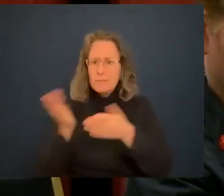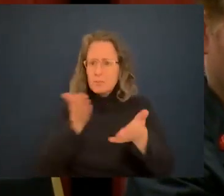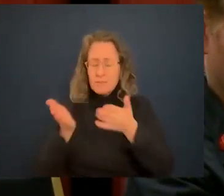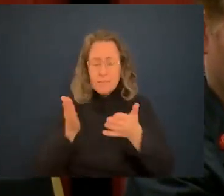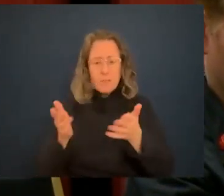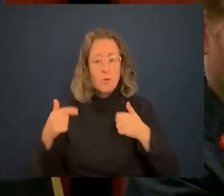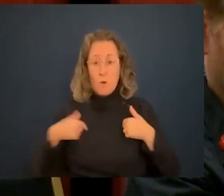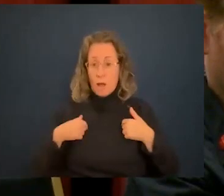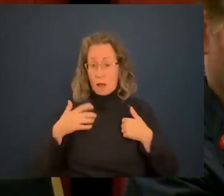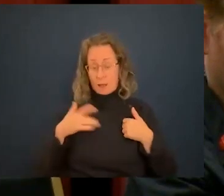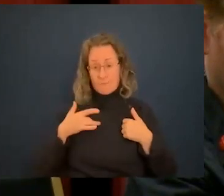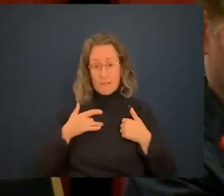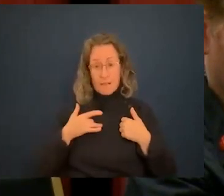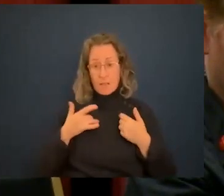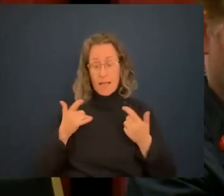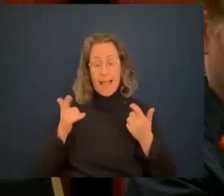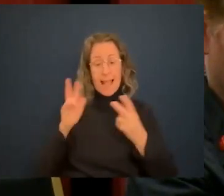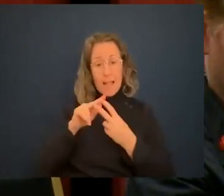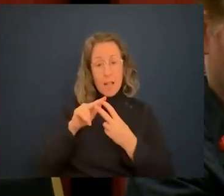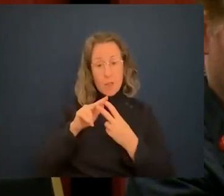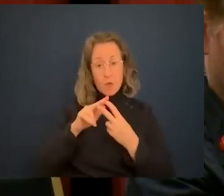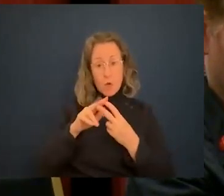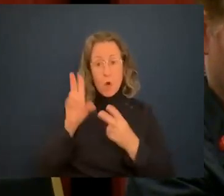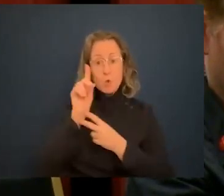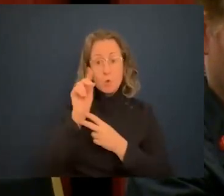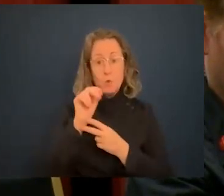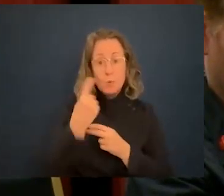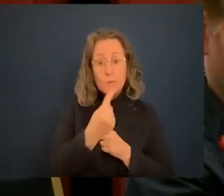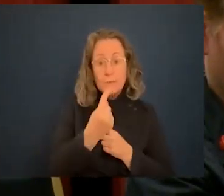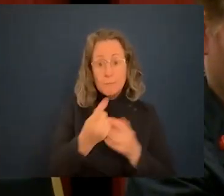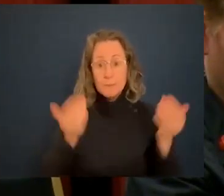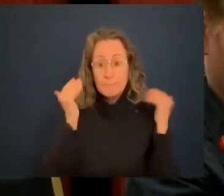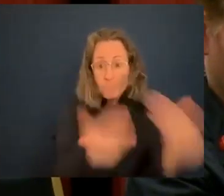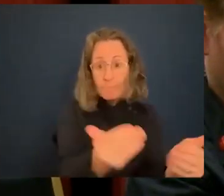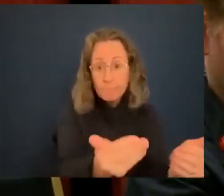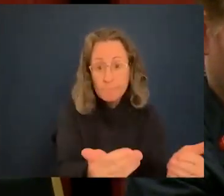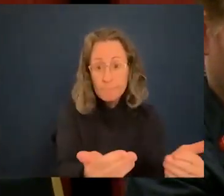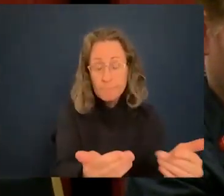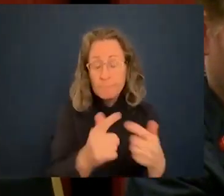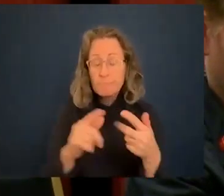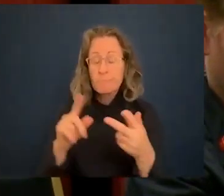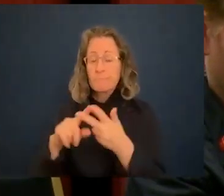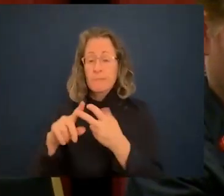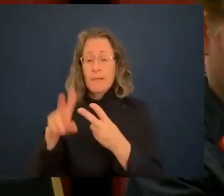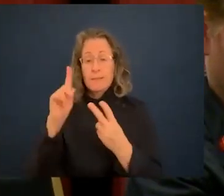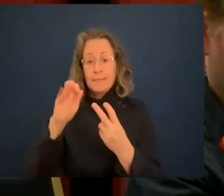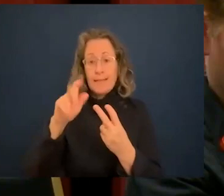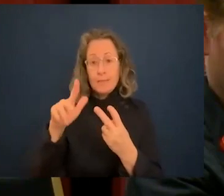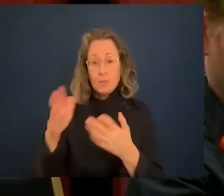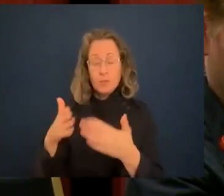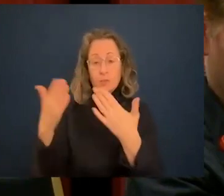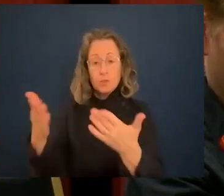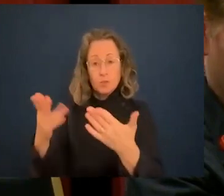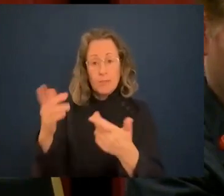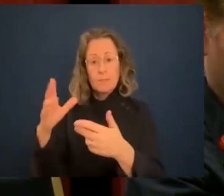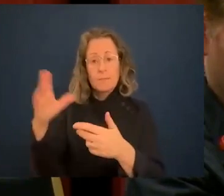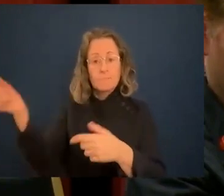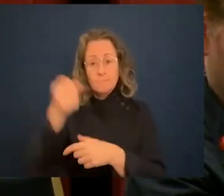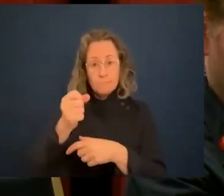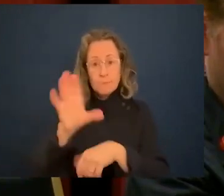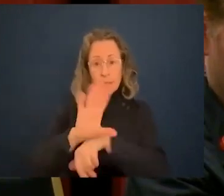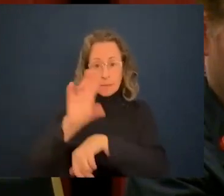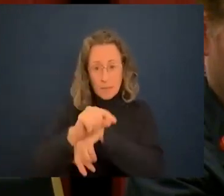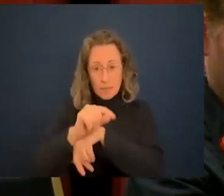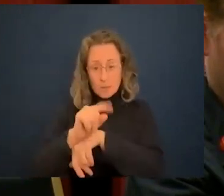do something with it take Daniel at his suggestion find somebody who can do something that will advance the conversation forward